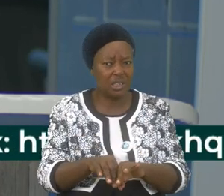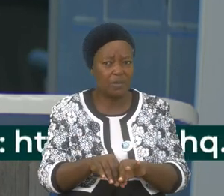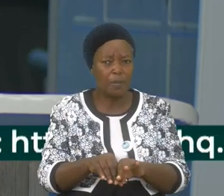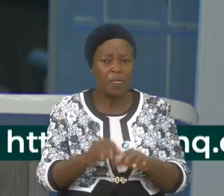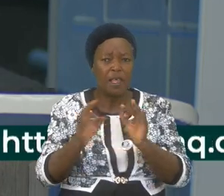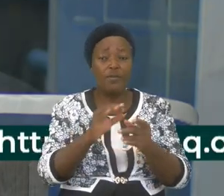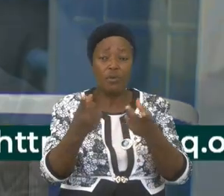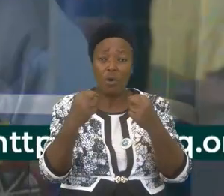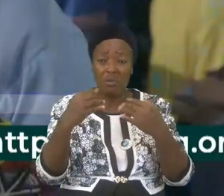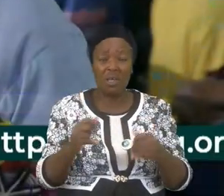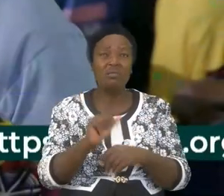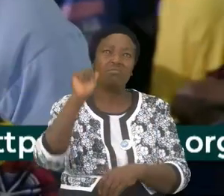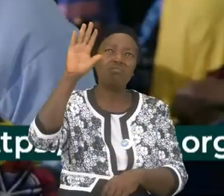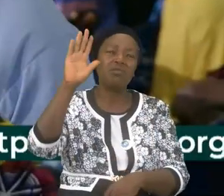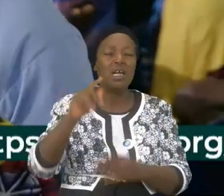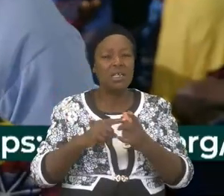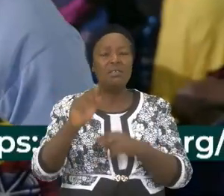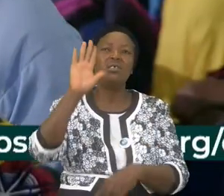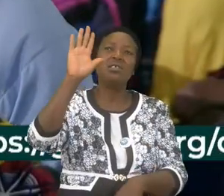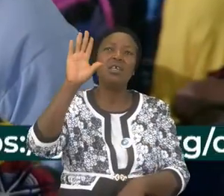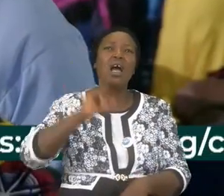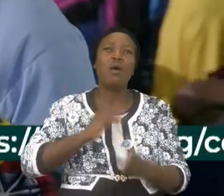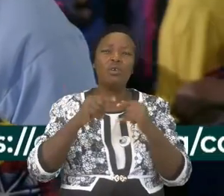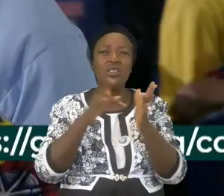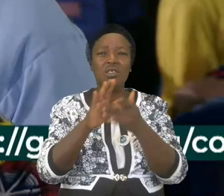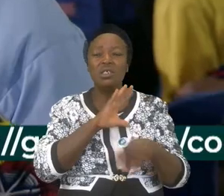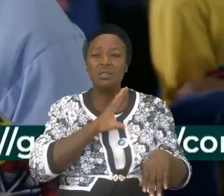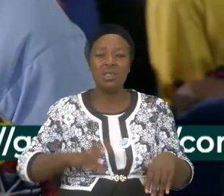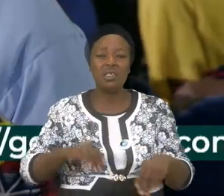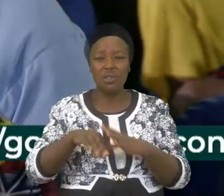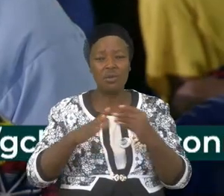to ensure that everyone that is standing up is captured.